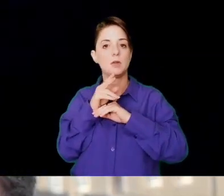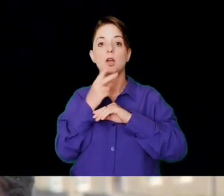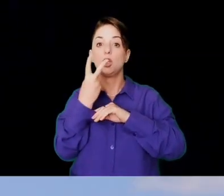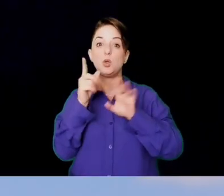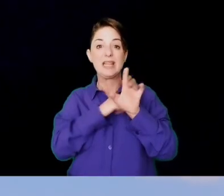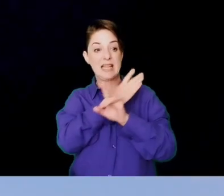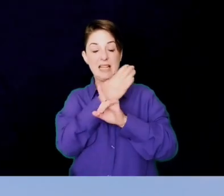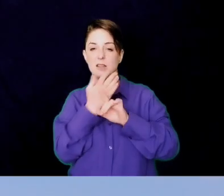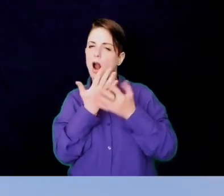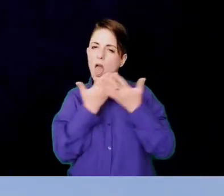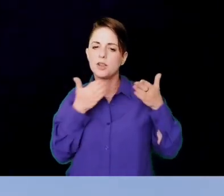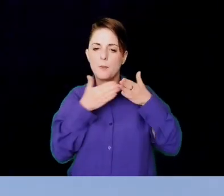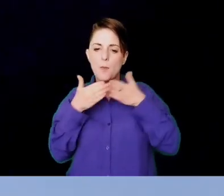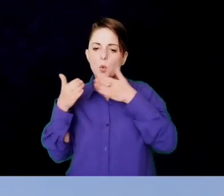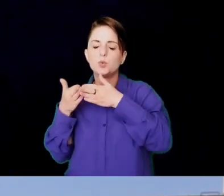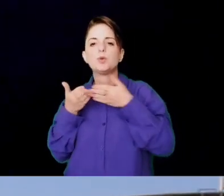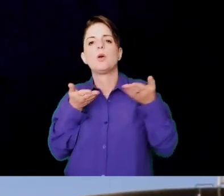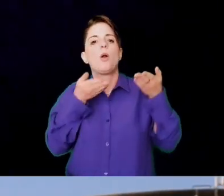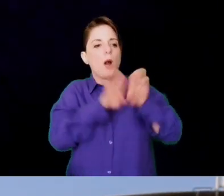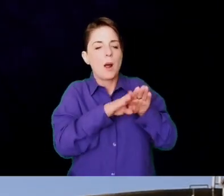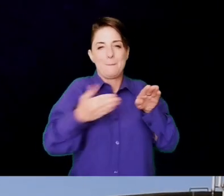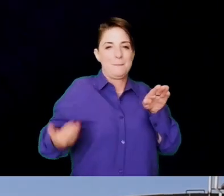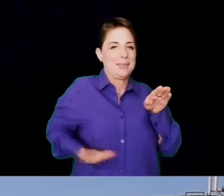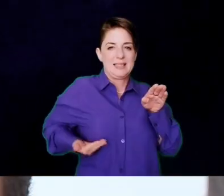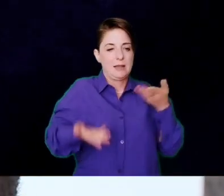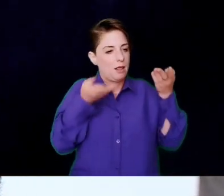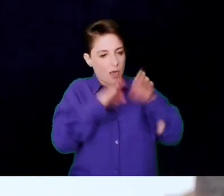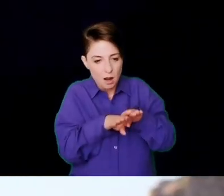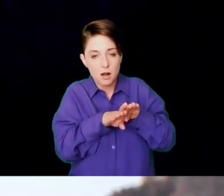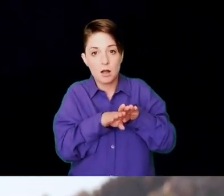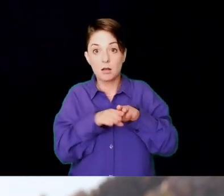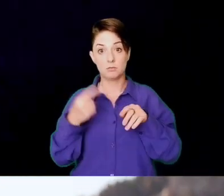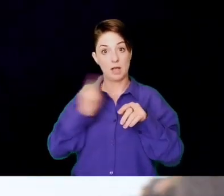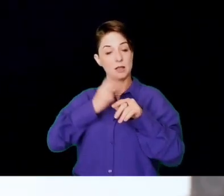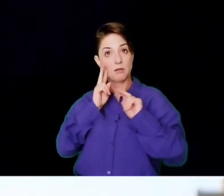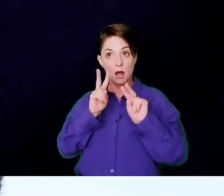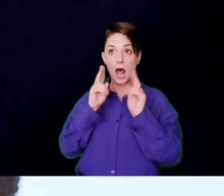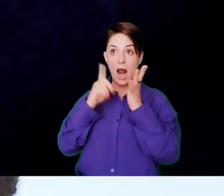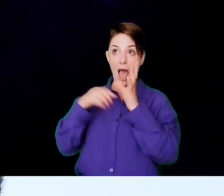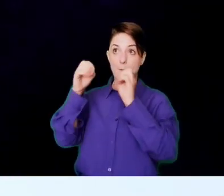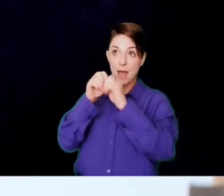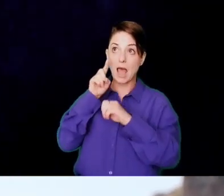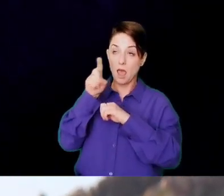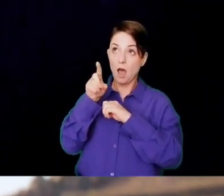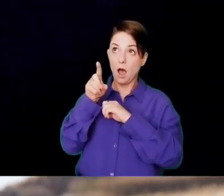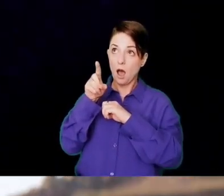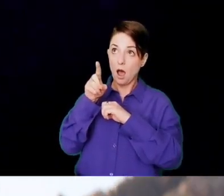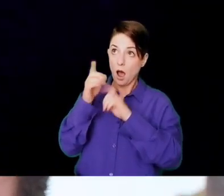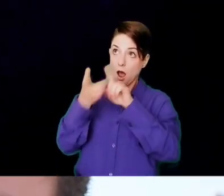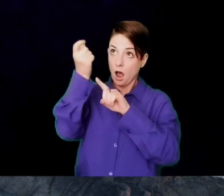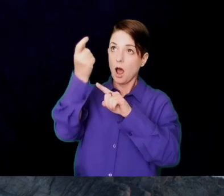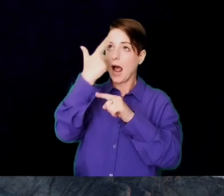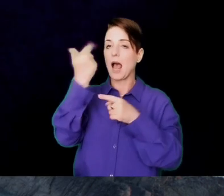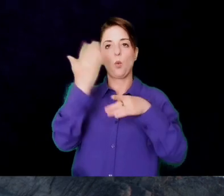sold up. Seeing what's happened at Lyme Bay and around other areas around the UK, I really think that something like that will really work here in